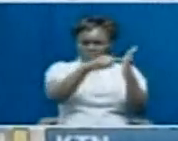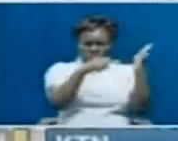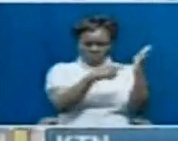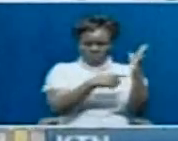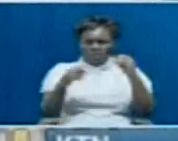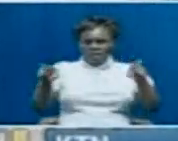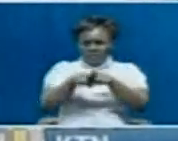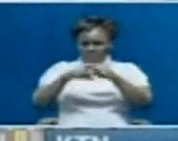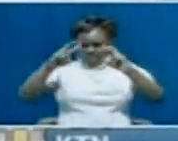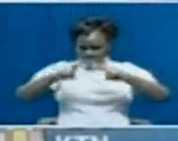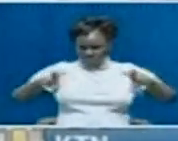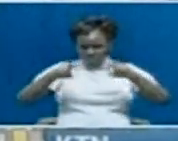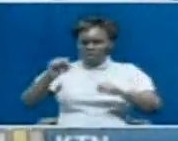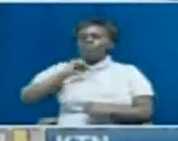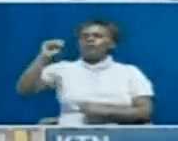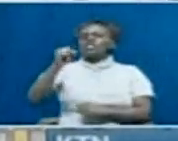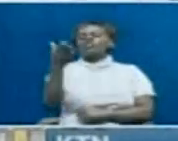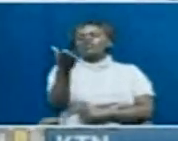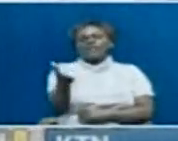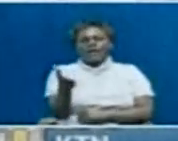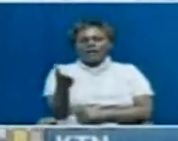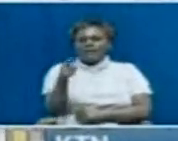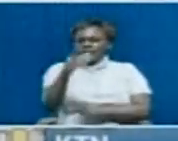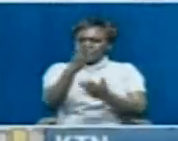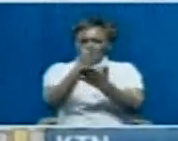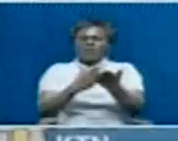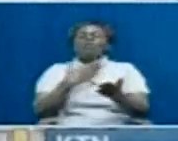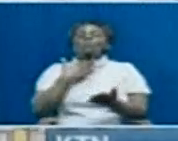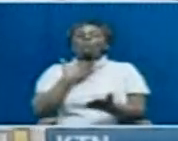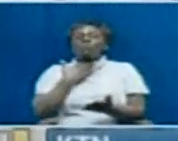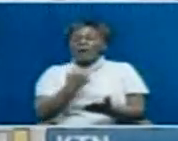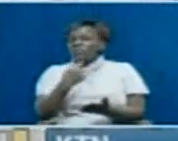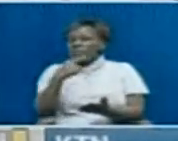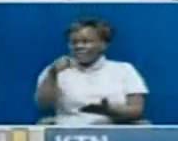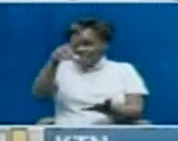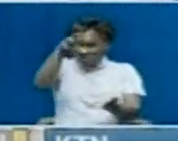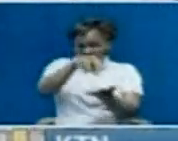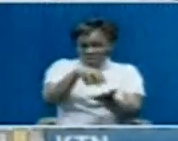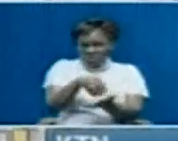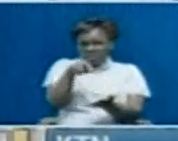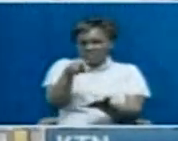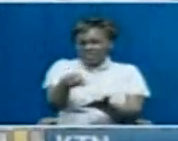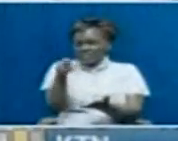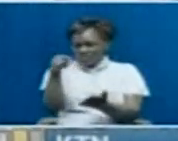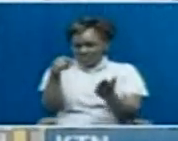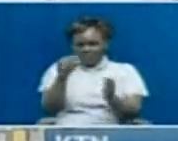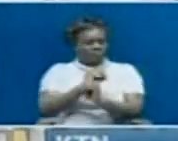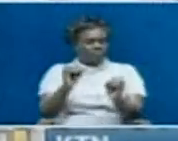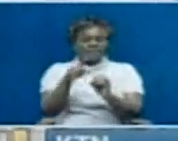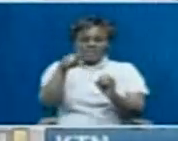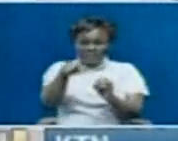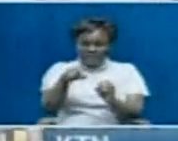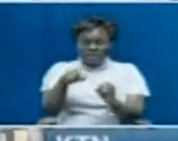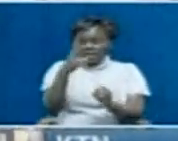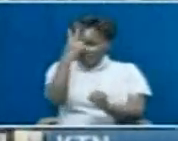also investigating the political angle. You're right. It's a part of, we don't want to preempt at this stage that it is this and this. It's just part of what we